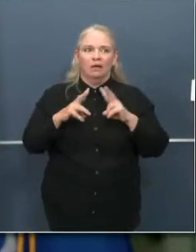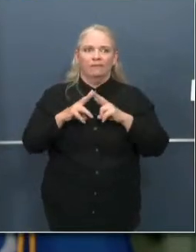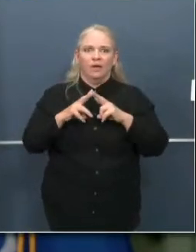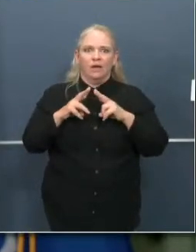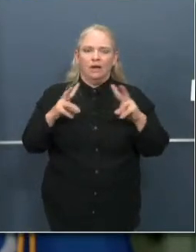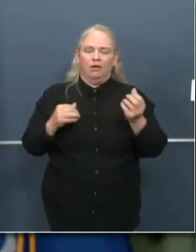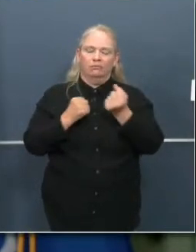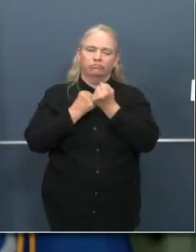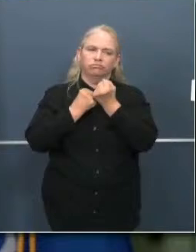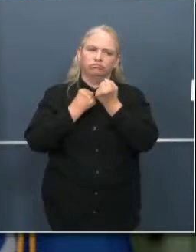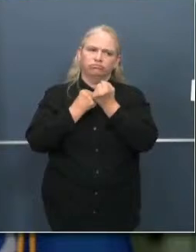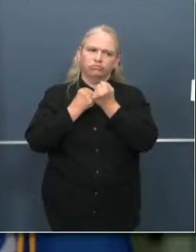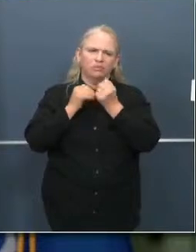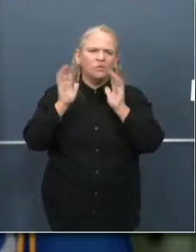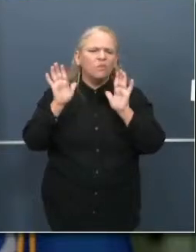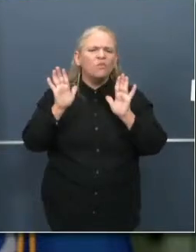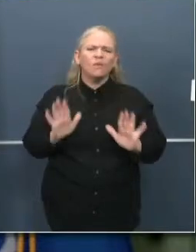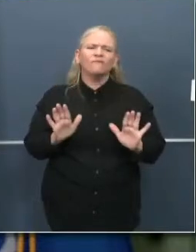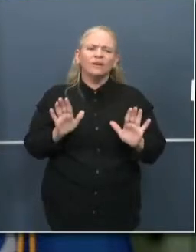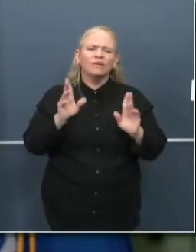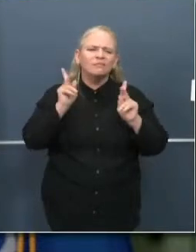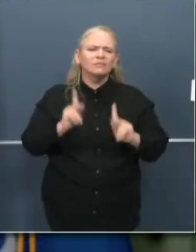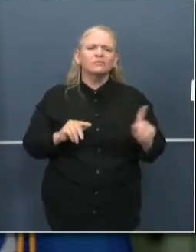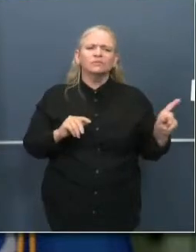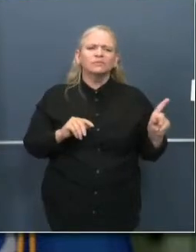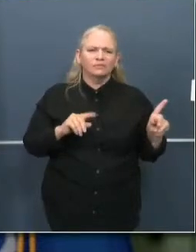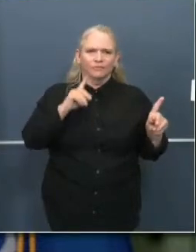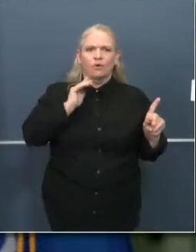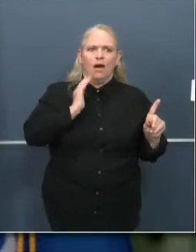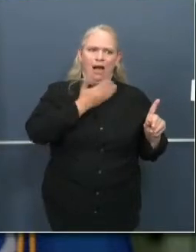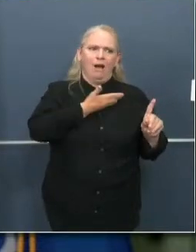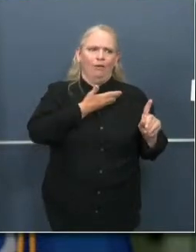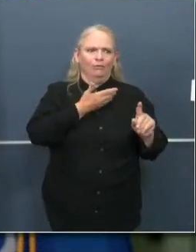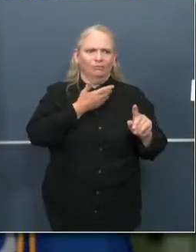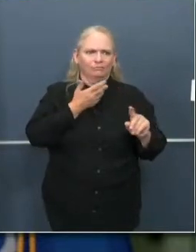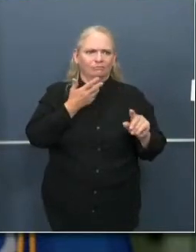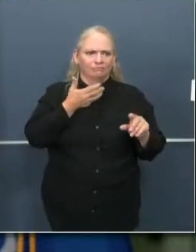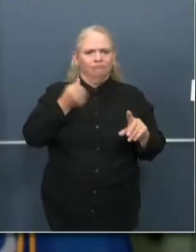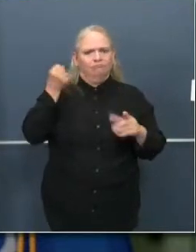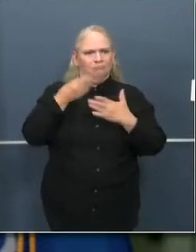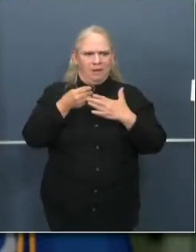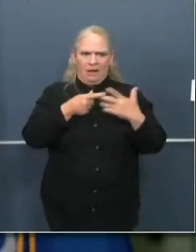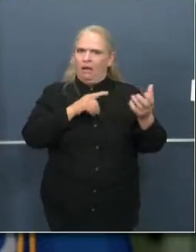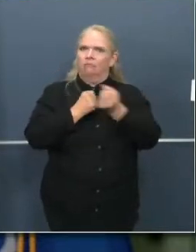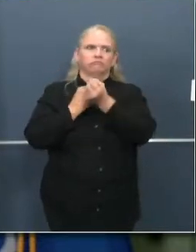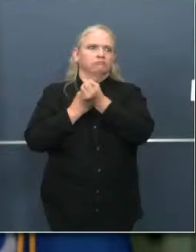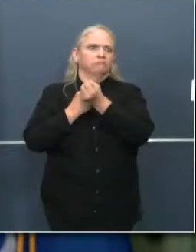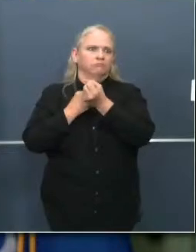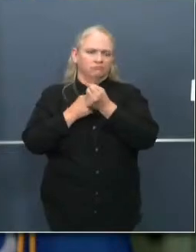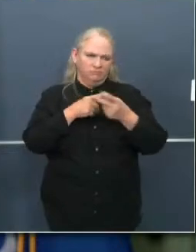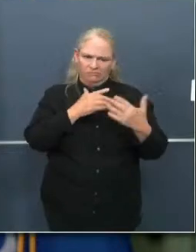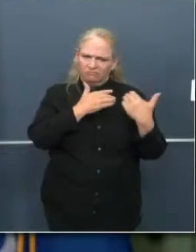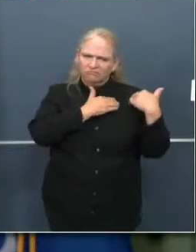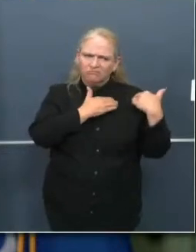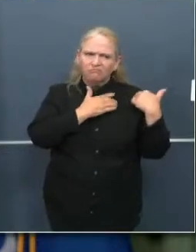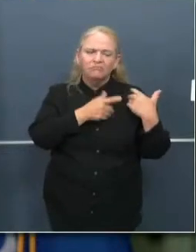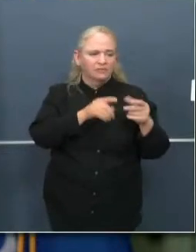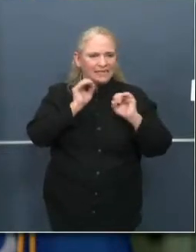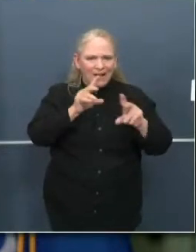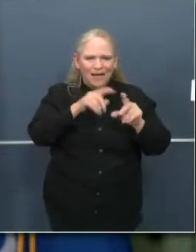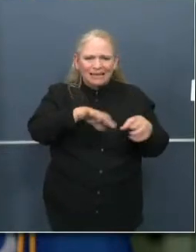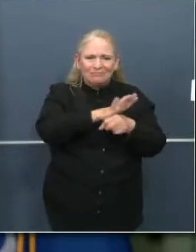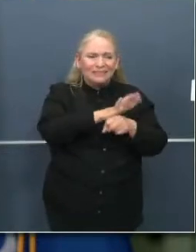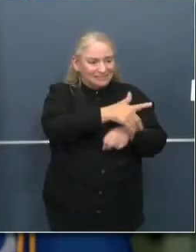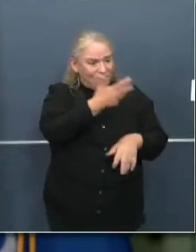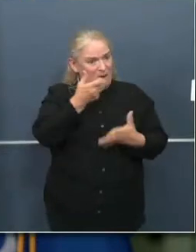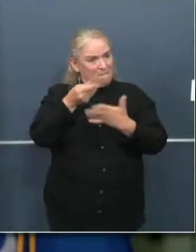to educate, to help modify, and enforce in a responsible way. And she appreciates the spirit to which the state is engaging